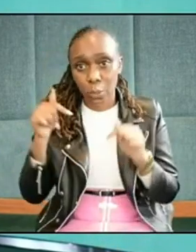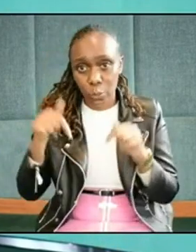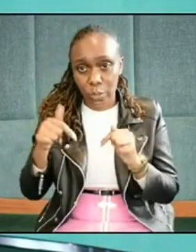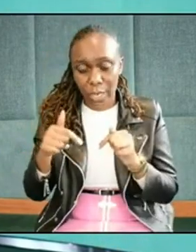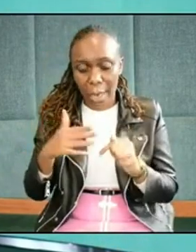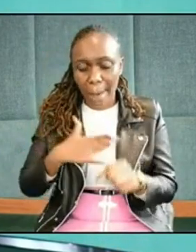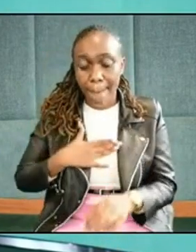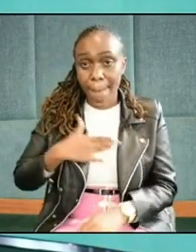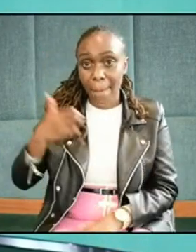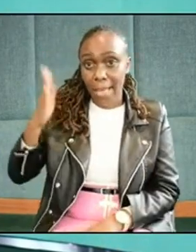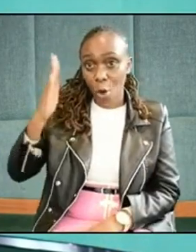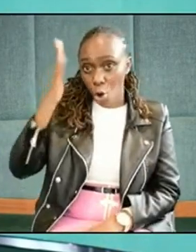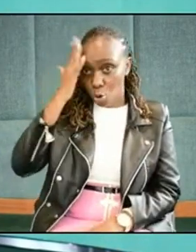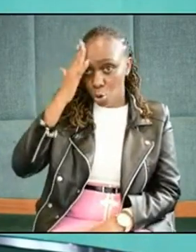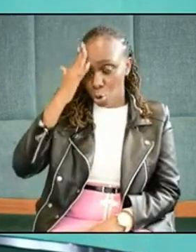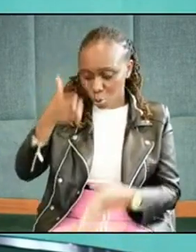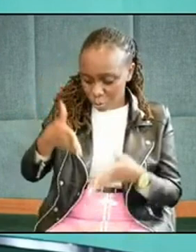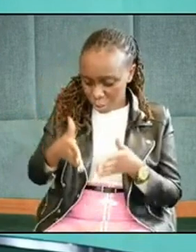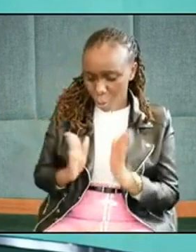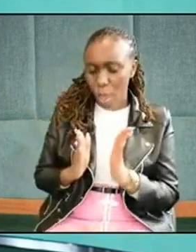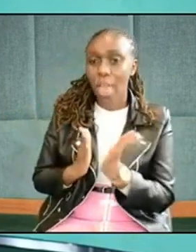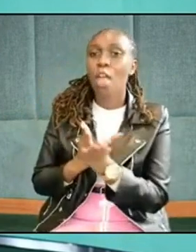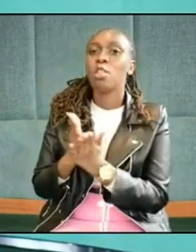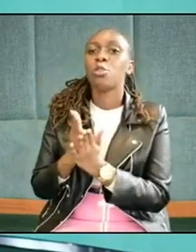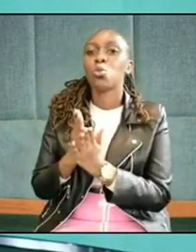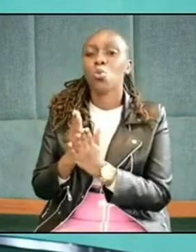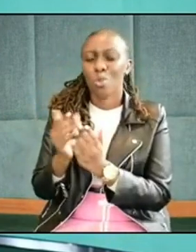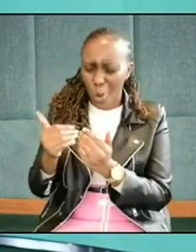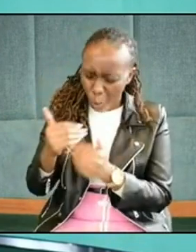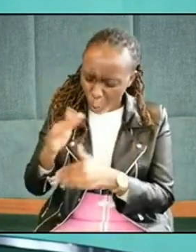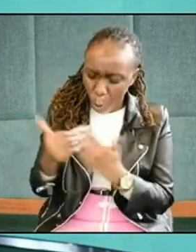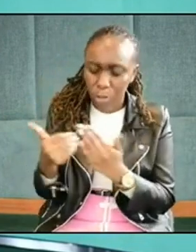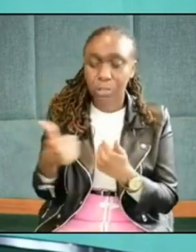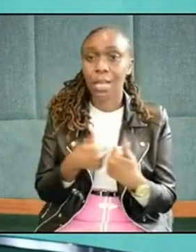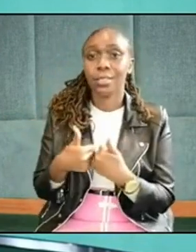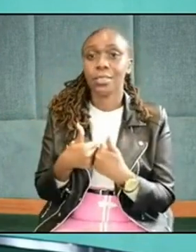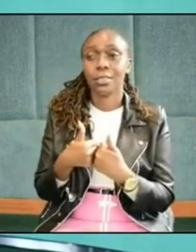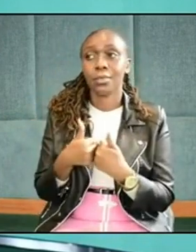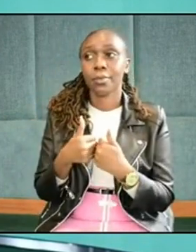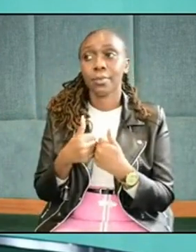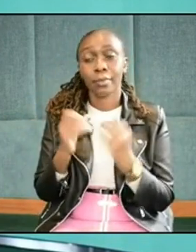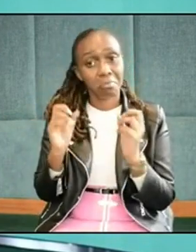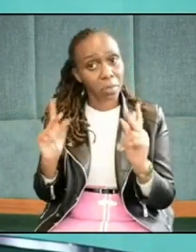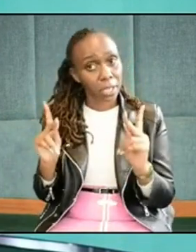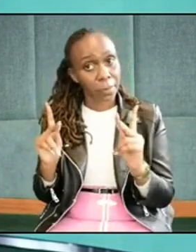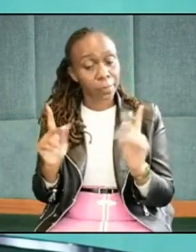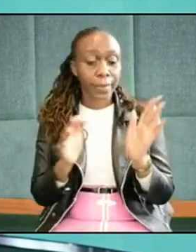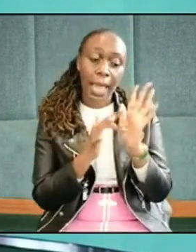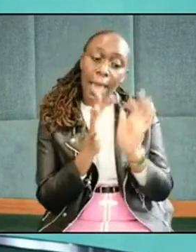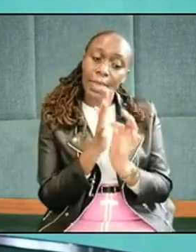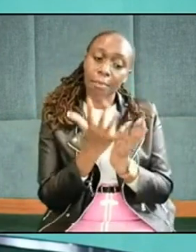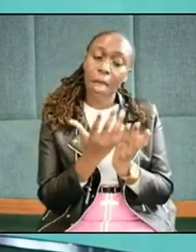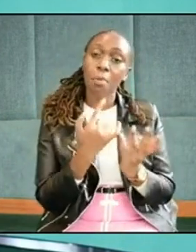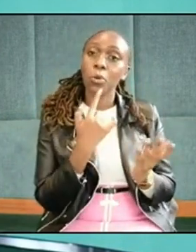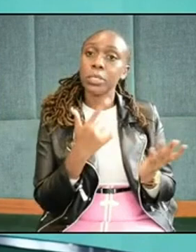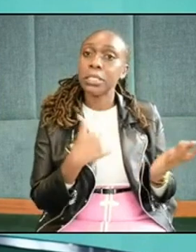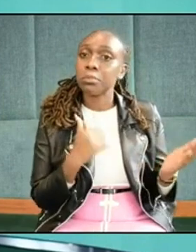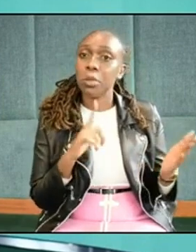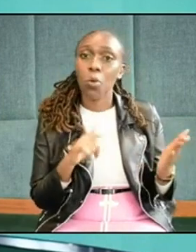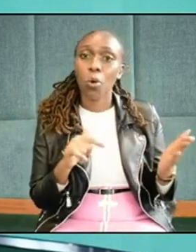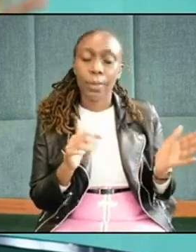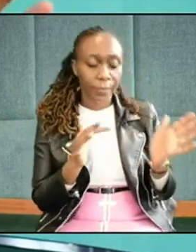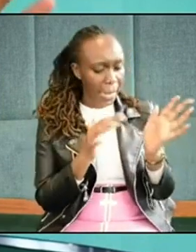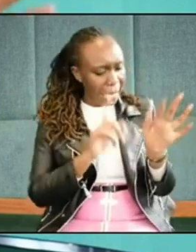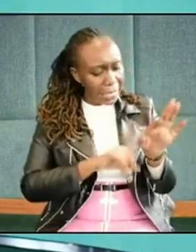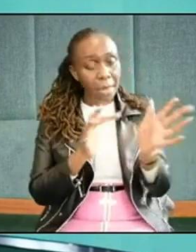God knows the way through the wilderness. And the Bible tells me that as